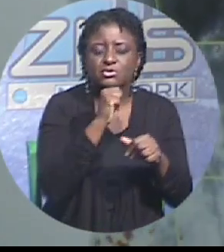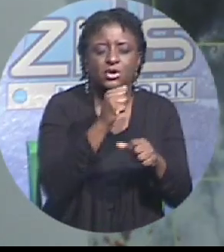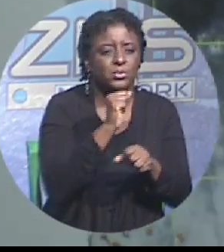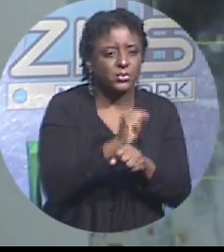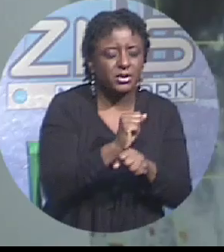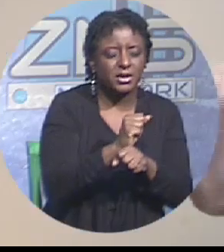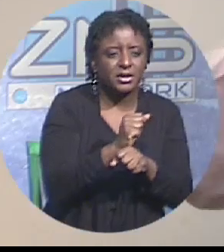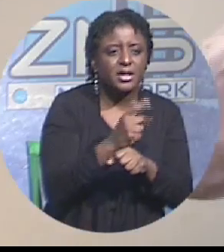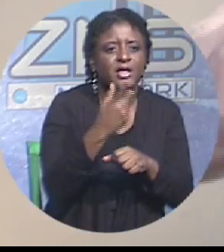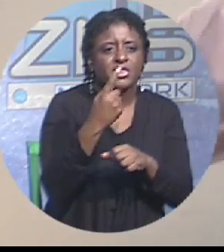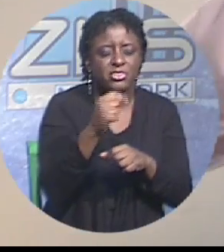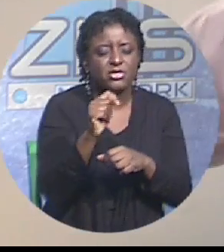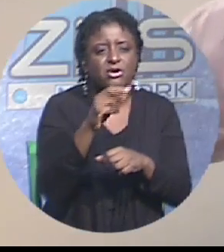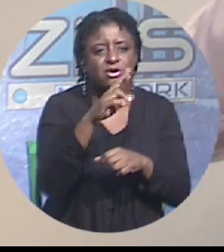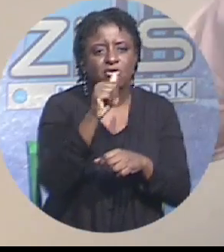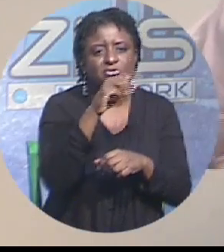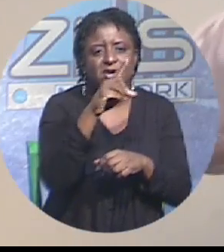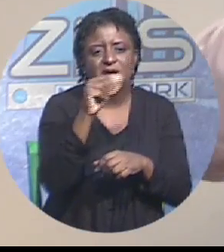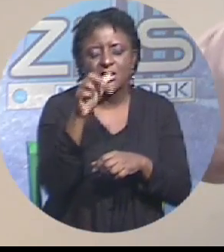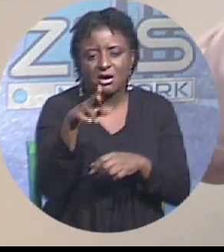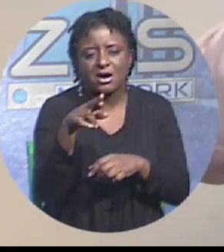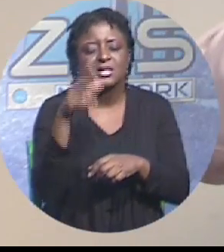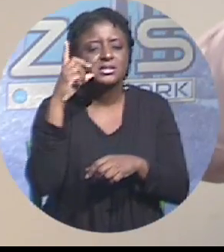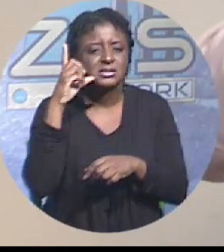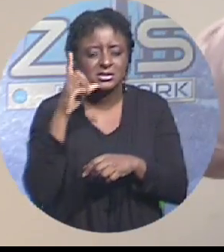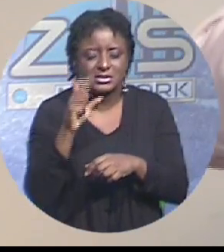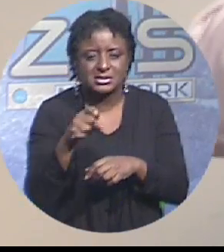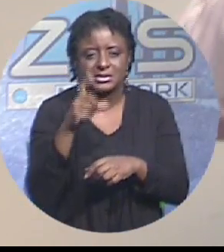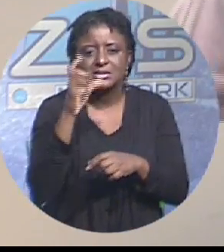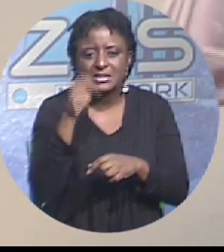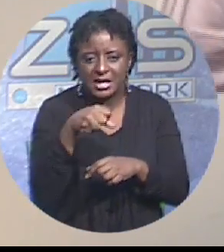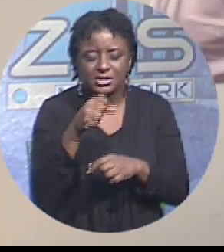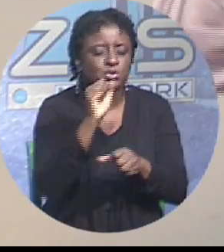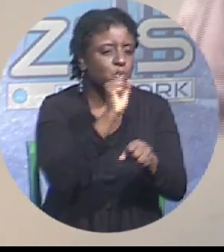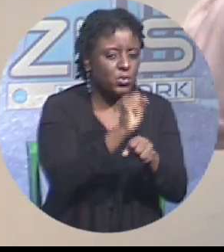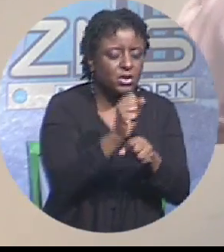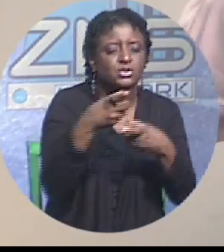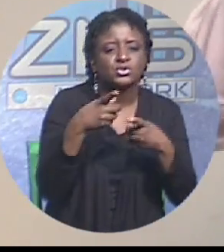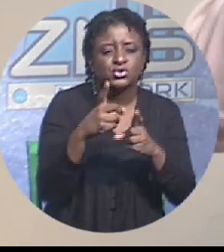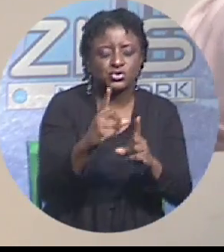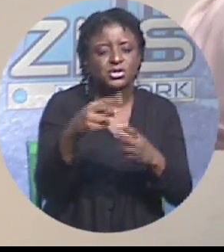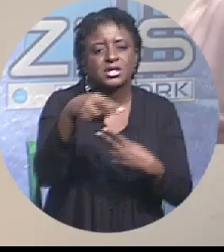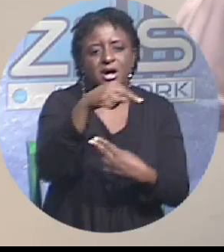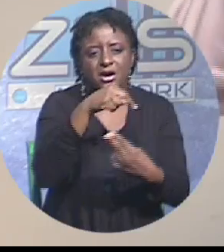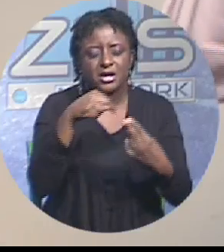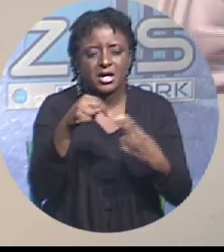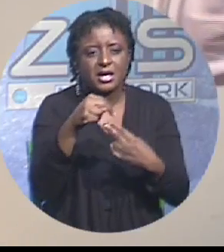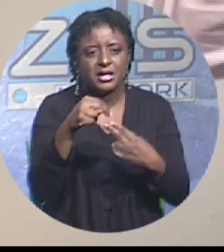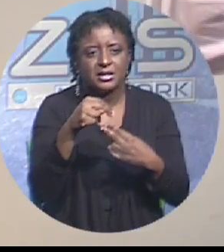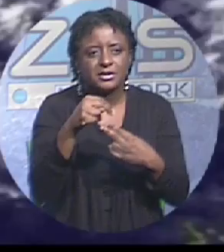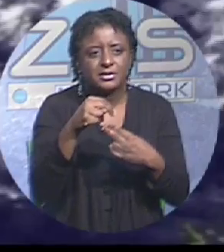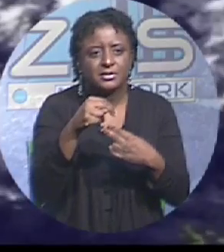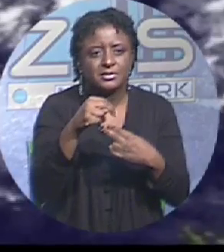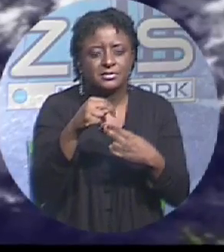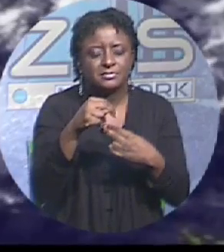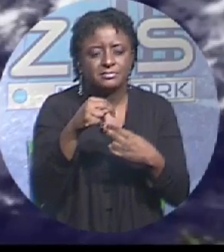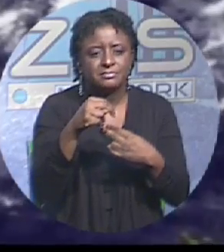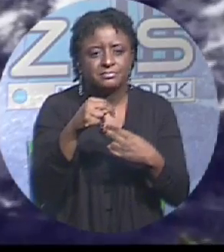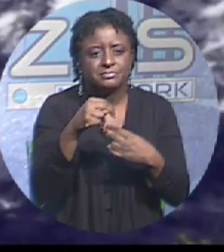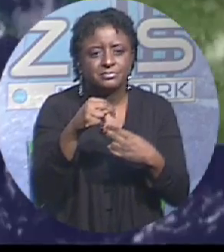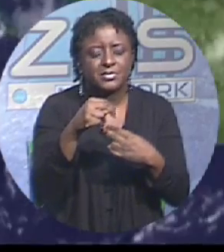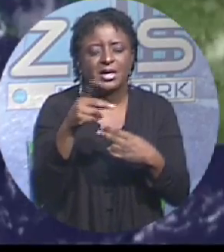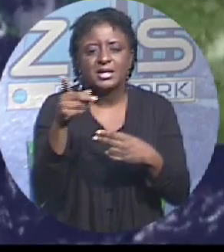fact functional through Joaquin, Basil Deem, Deputy Director of the Department of Meteorology, explains that it is not the only